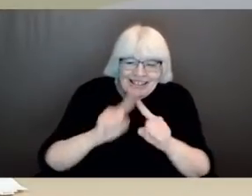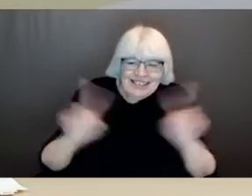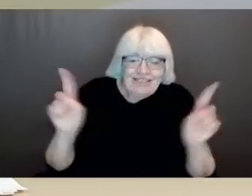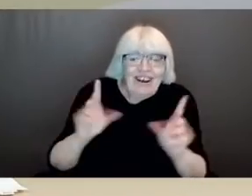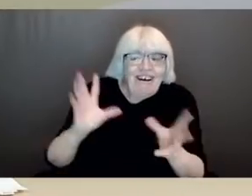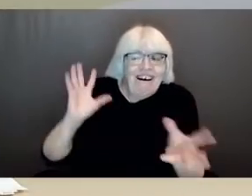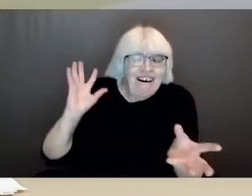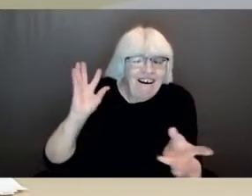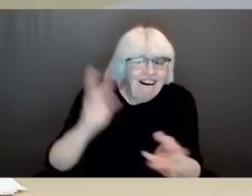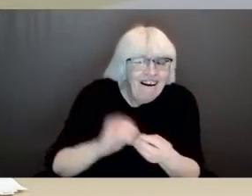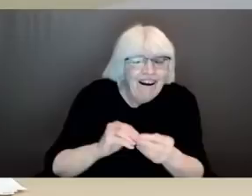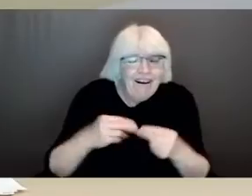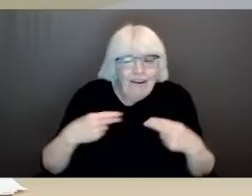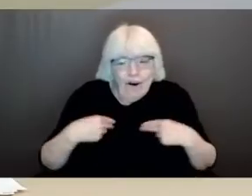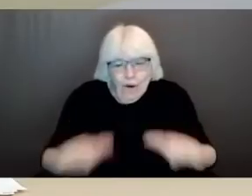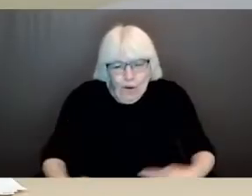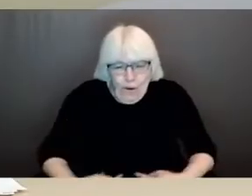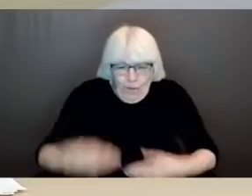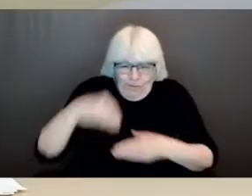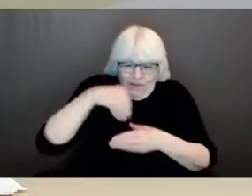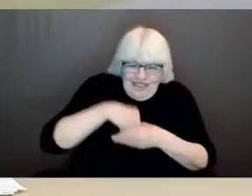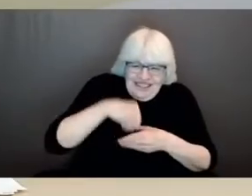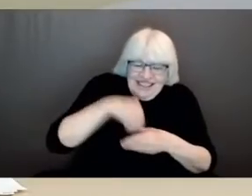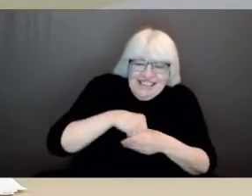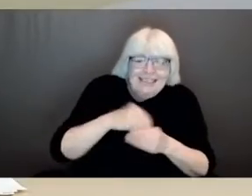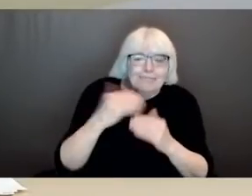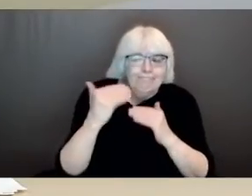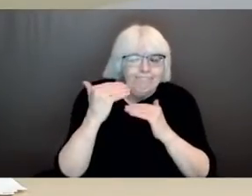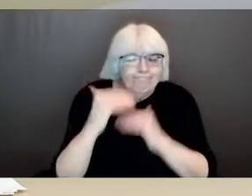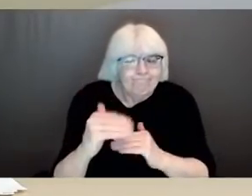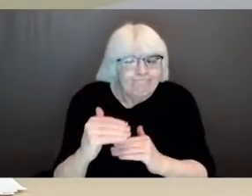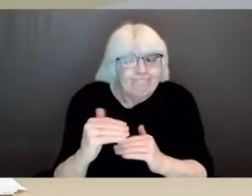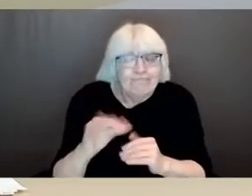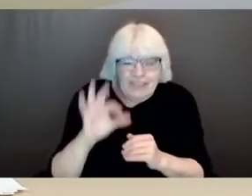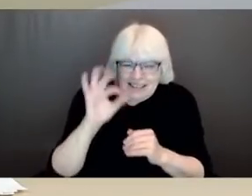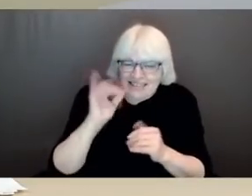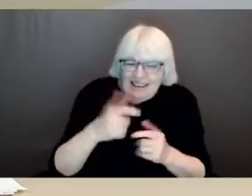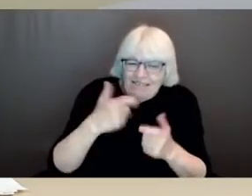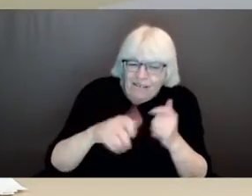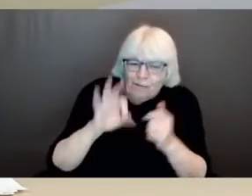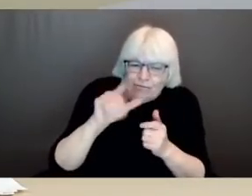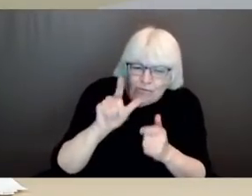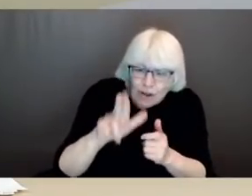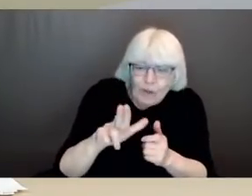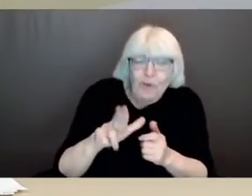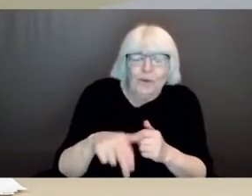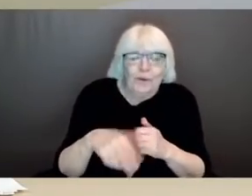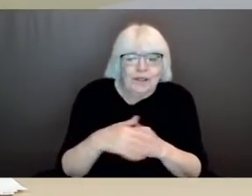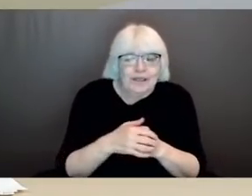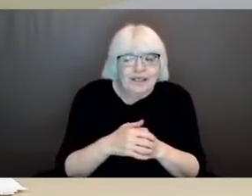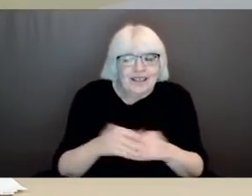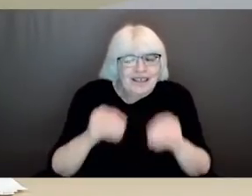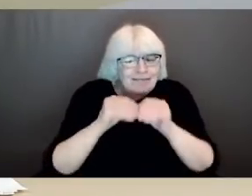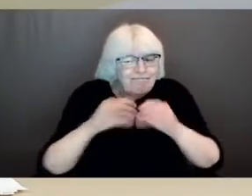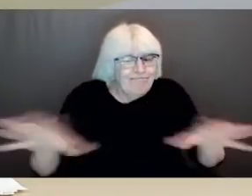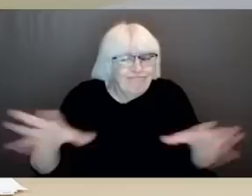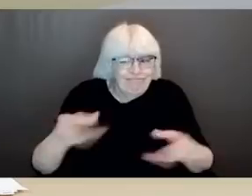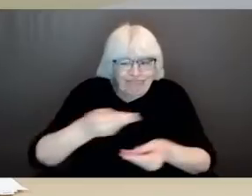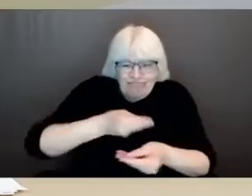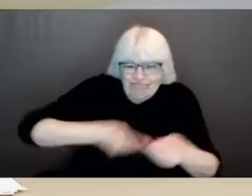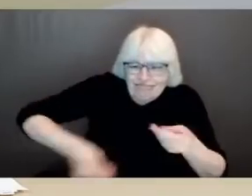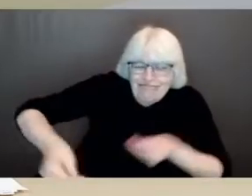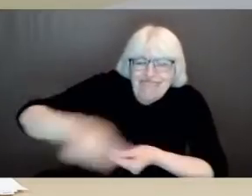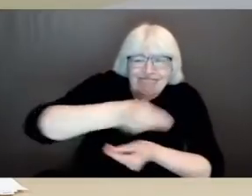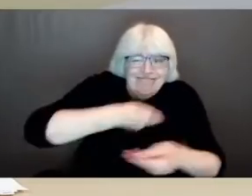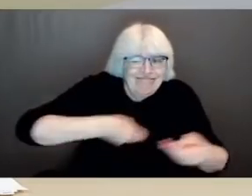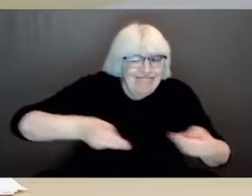up some level of immunity. Influenza is endemic, as it is constantly present and we live with it. The